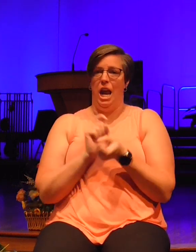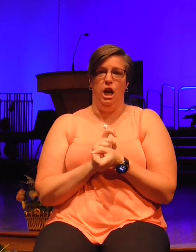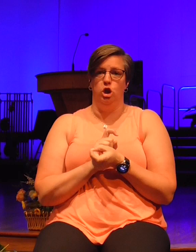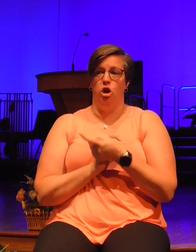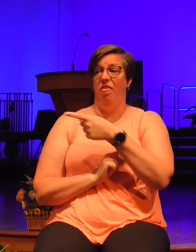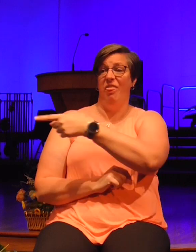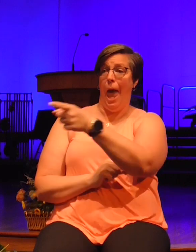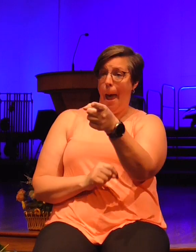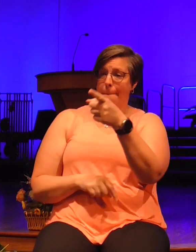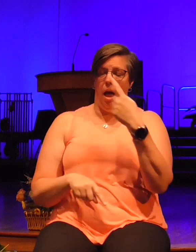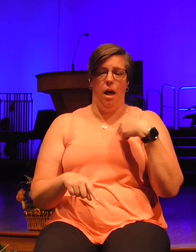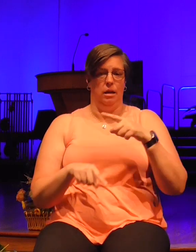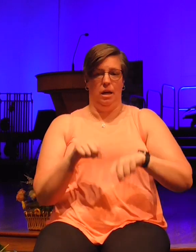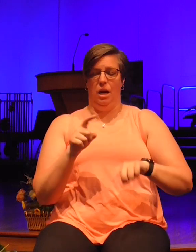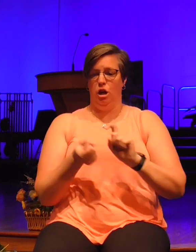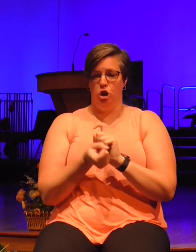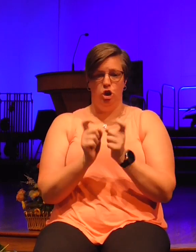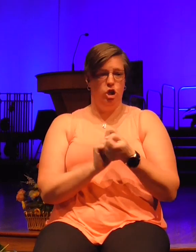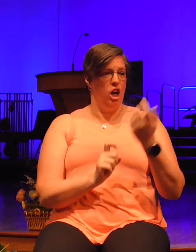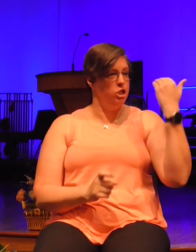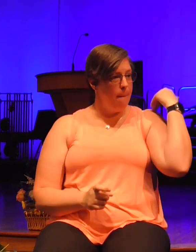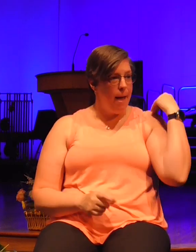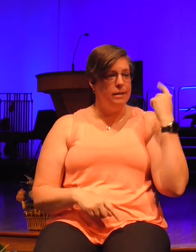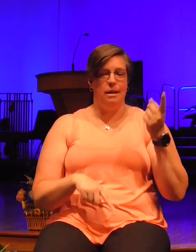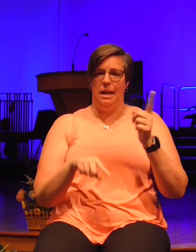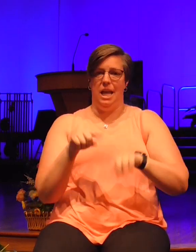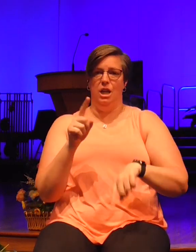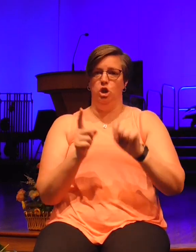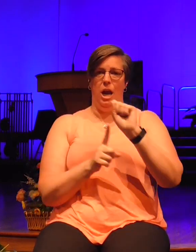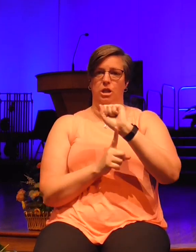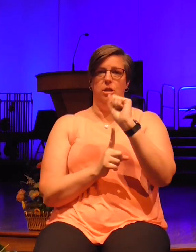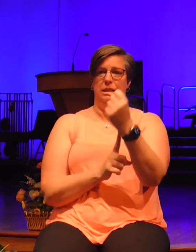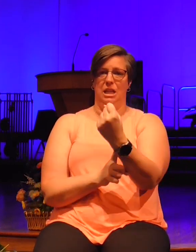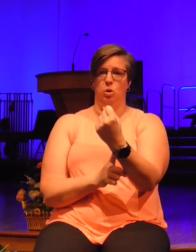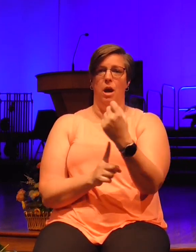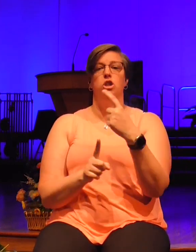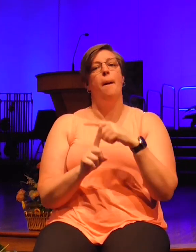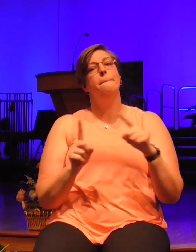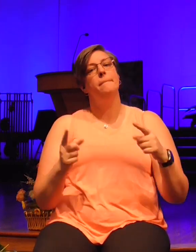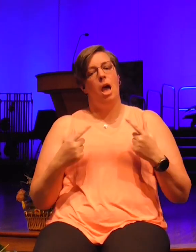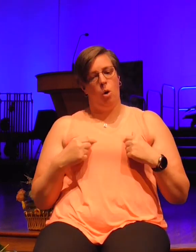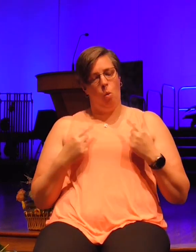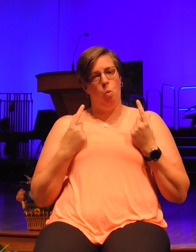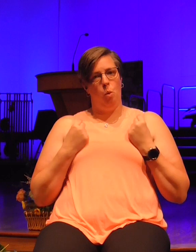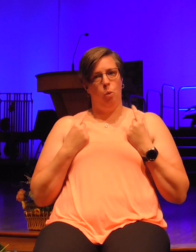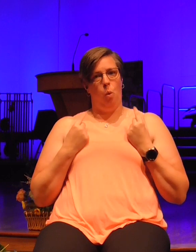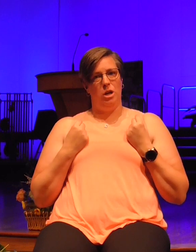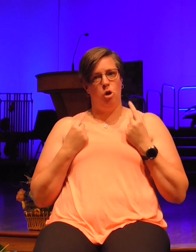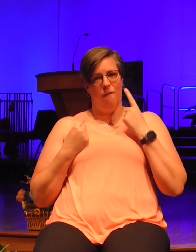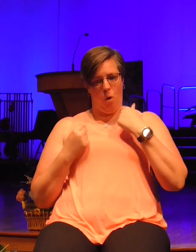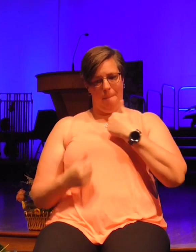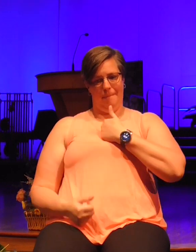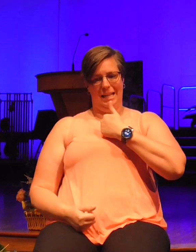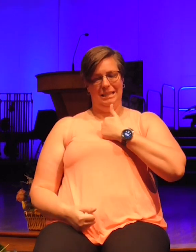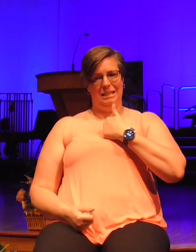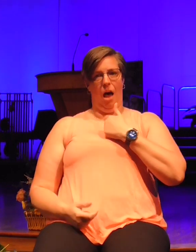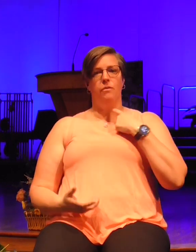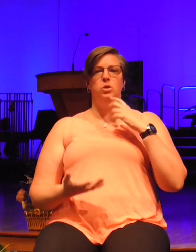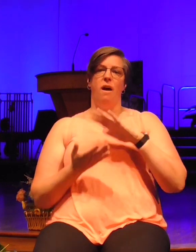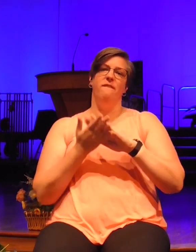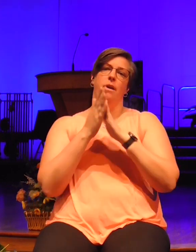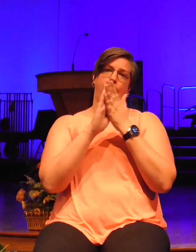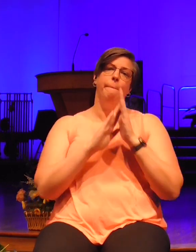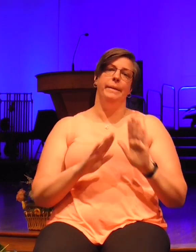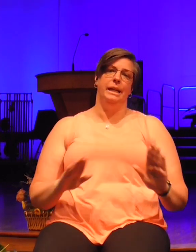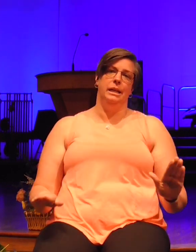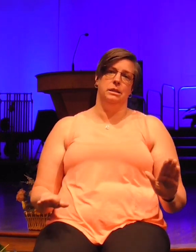change the past. I can't change the situation. But what can I do for myself to create and generate more peace for